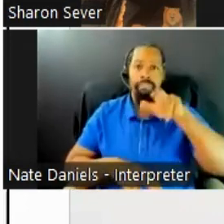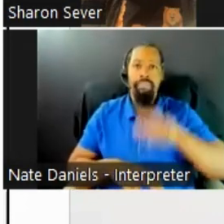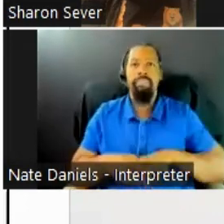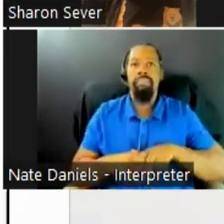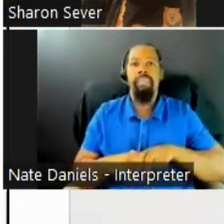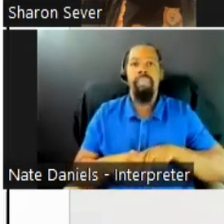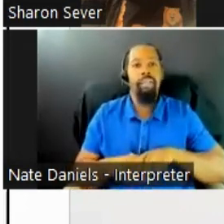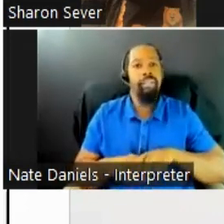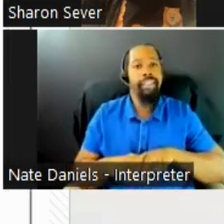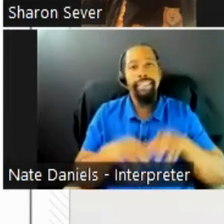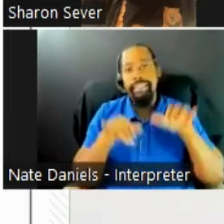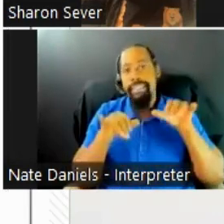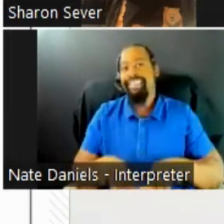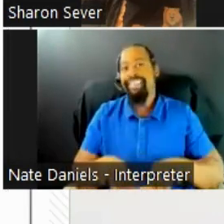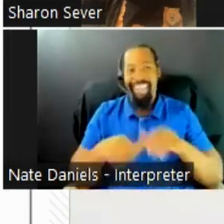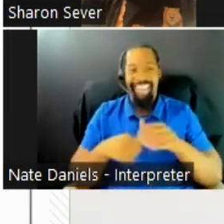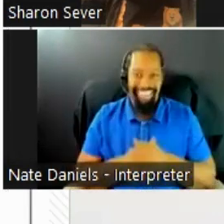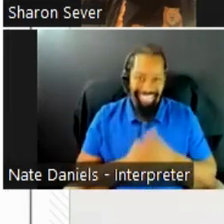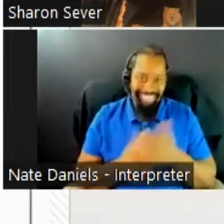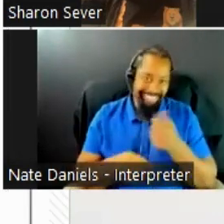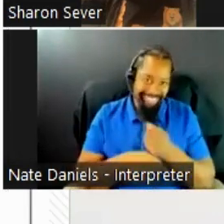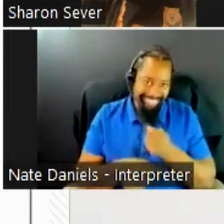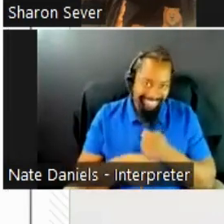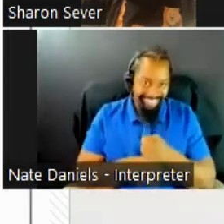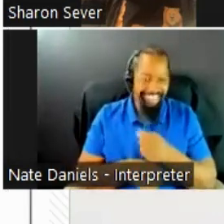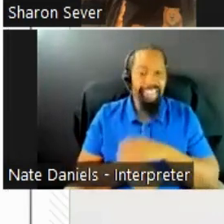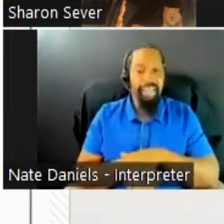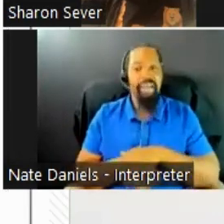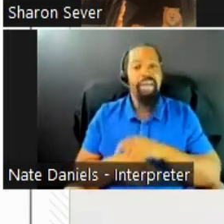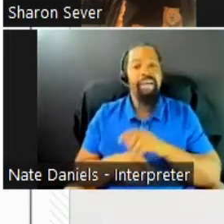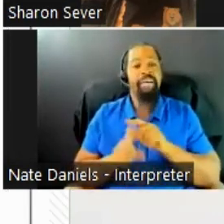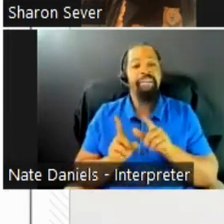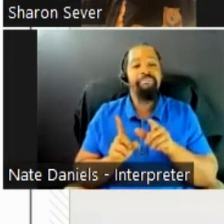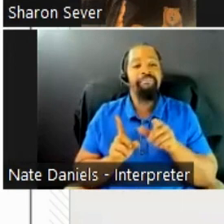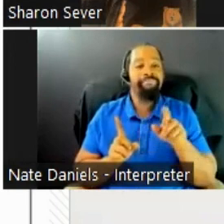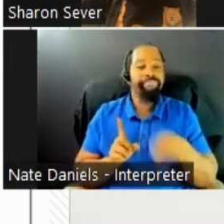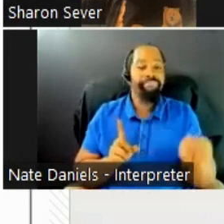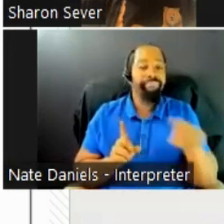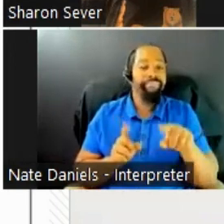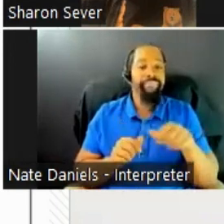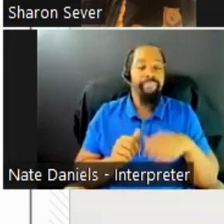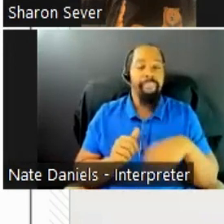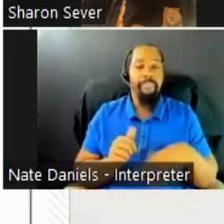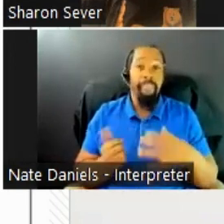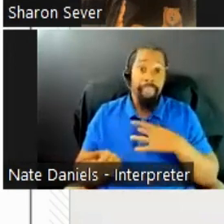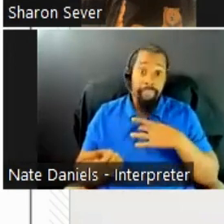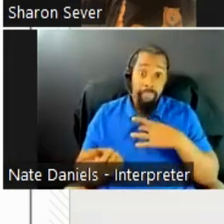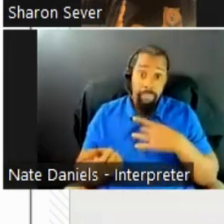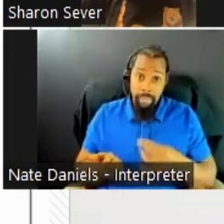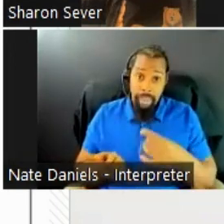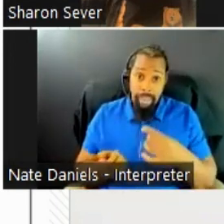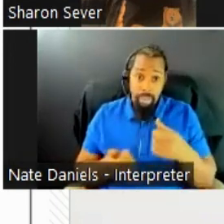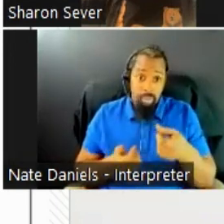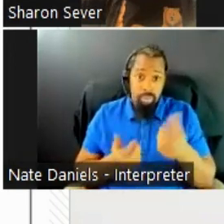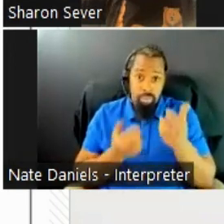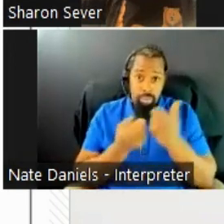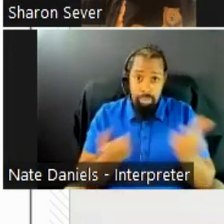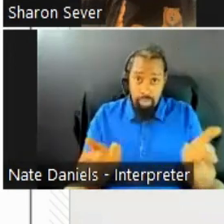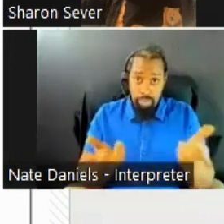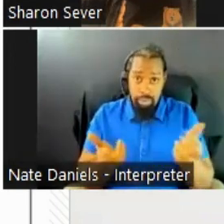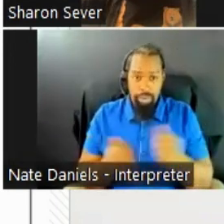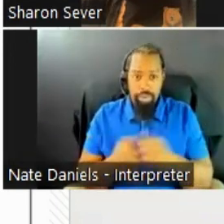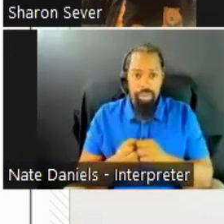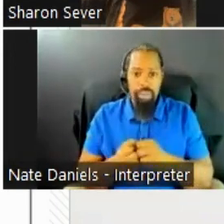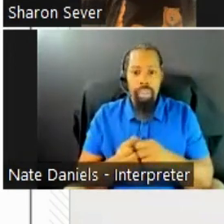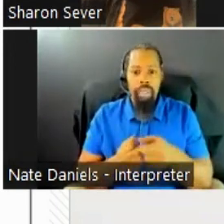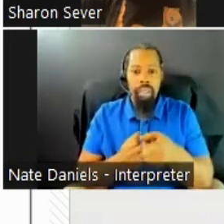resources and if you'd like them, this is how we'll give them out. We always do it this way. Go right to the chat right now, type